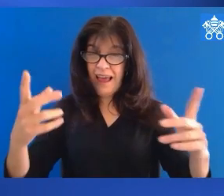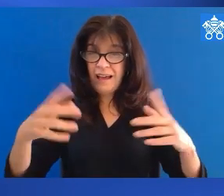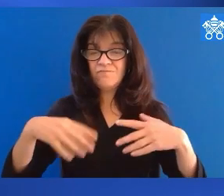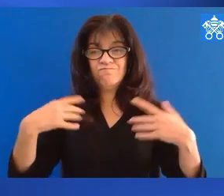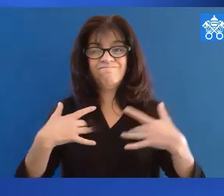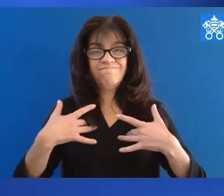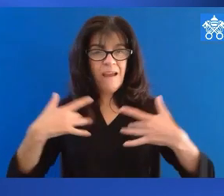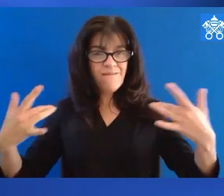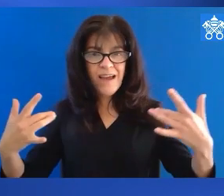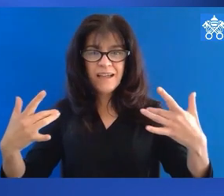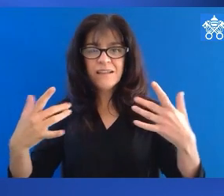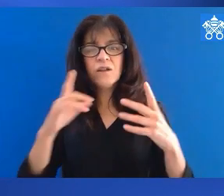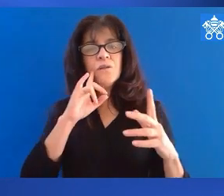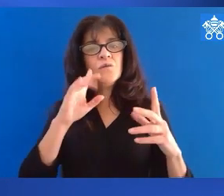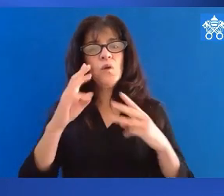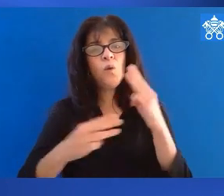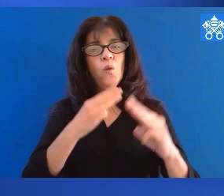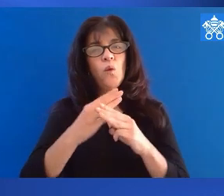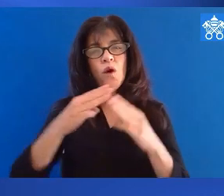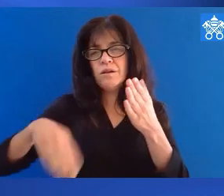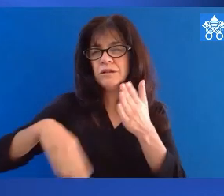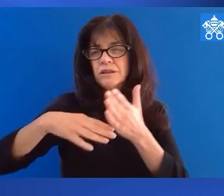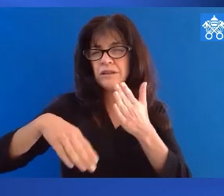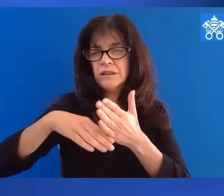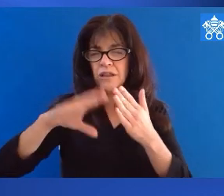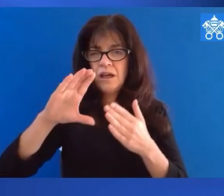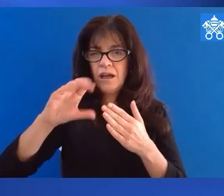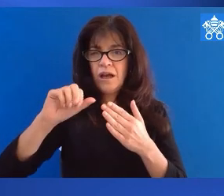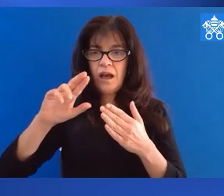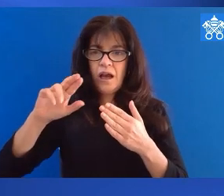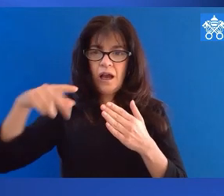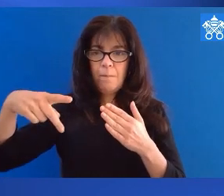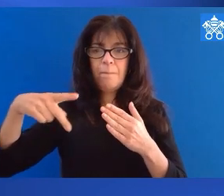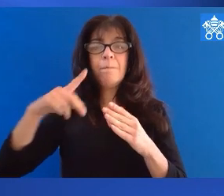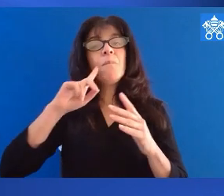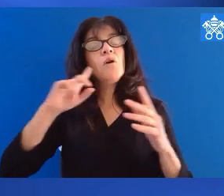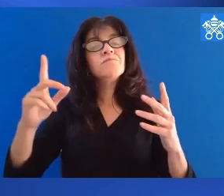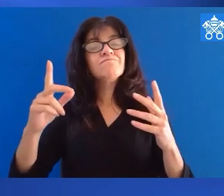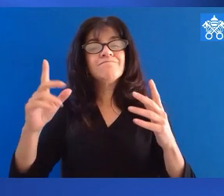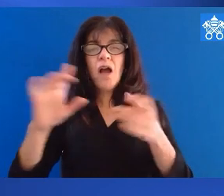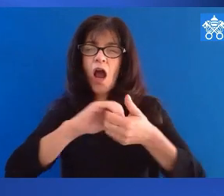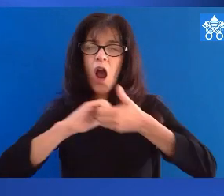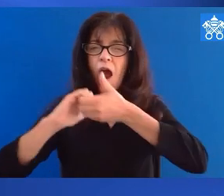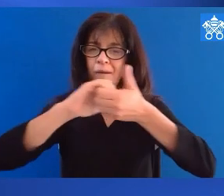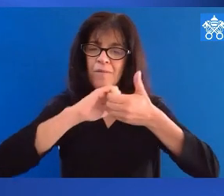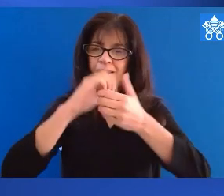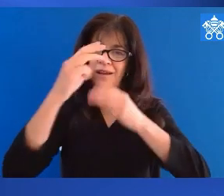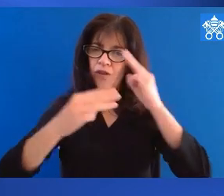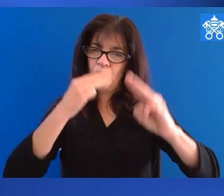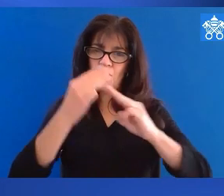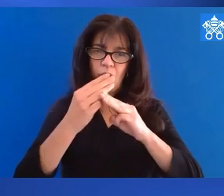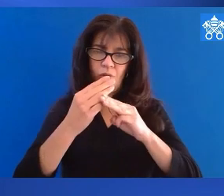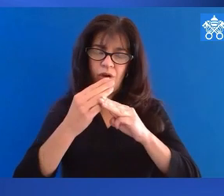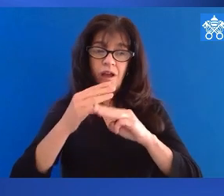That this World Cup will help bring about harmony in the